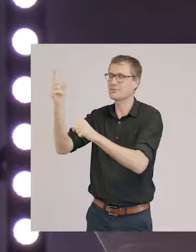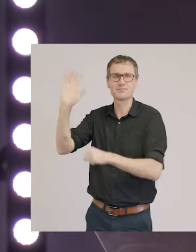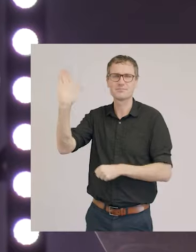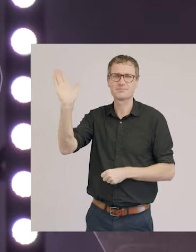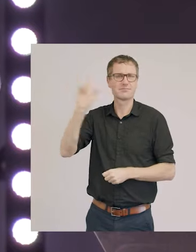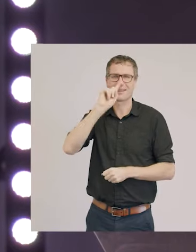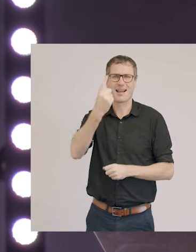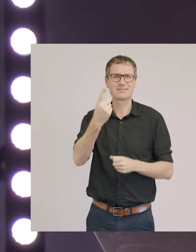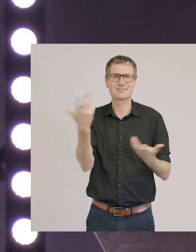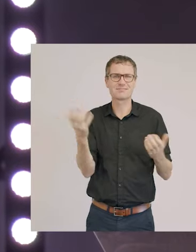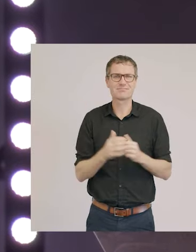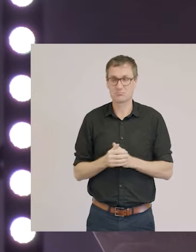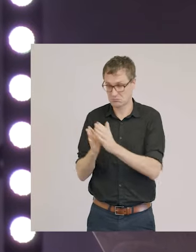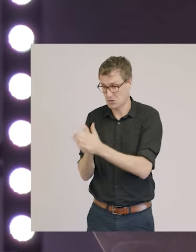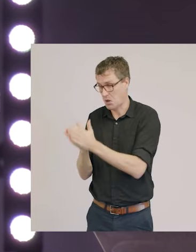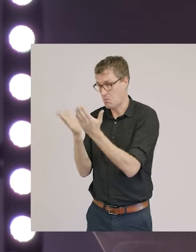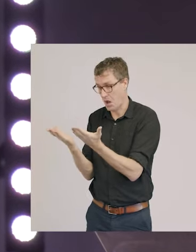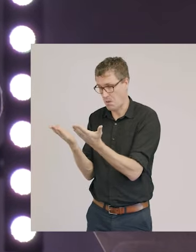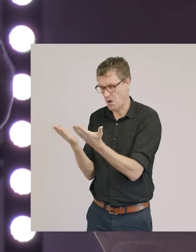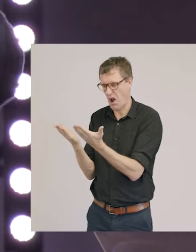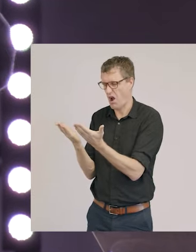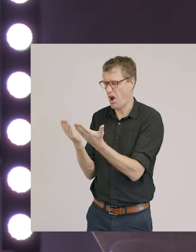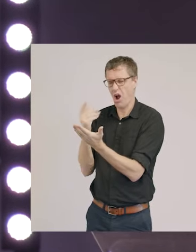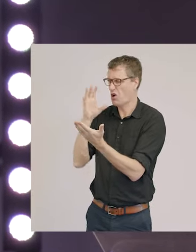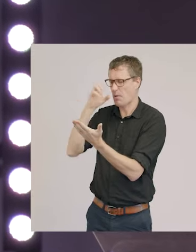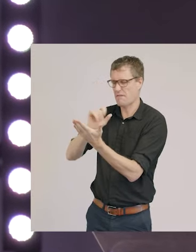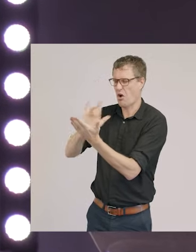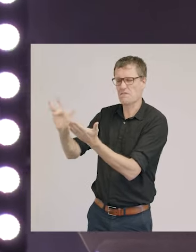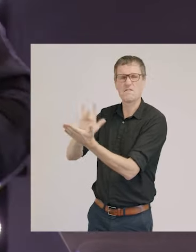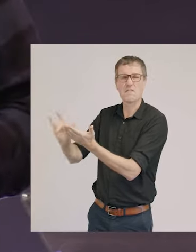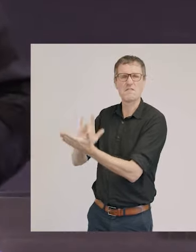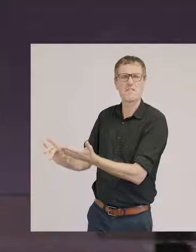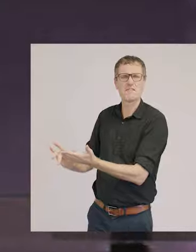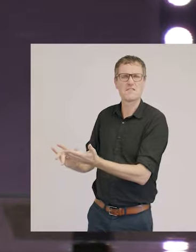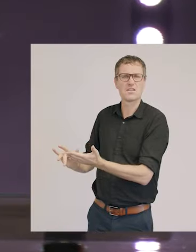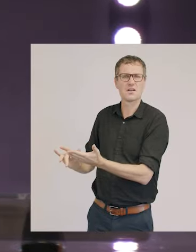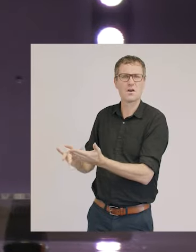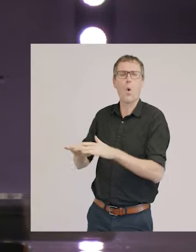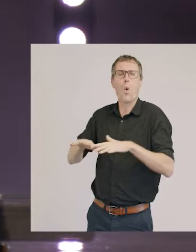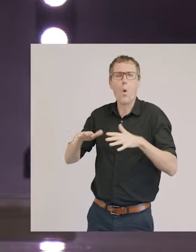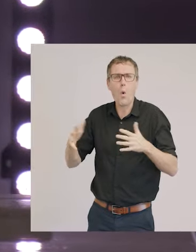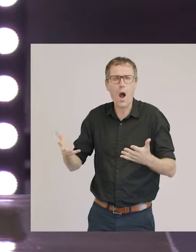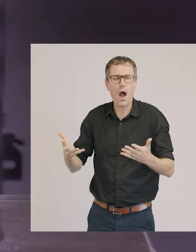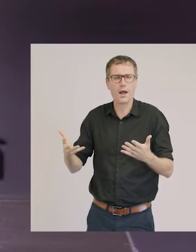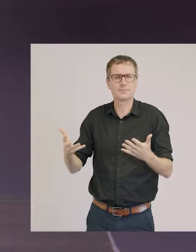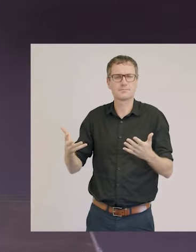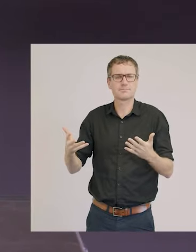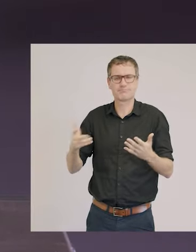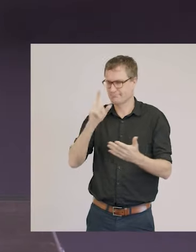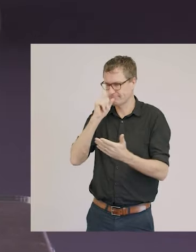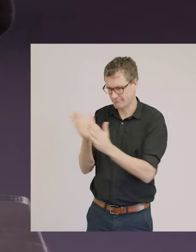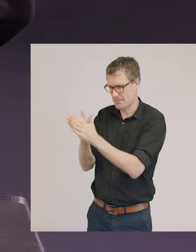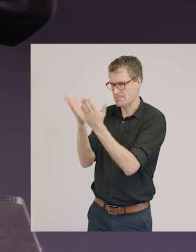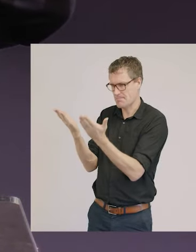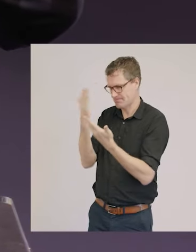something giving. Either you've got to change God's word, try and change it, or you've got to say, I don't believe in that stuff and cast it away. Or